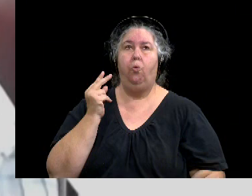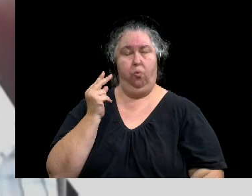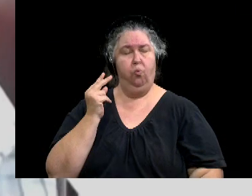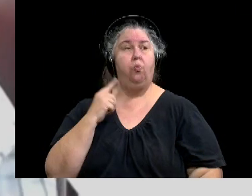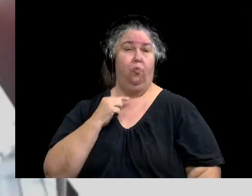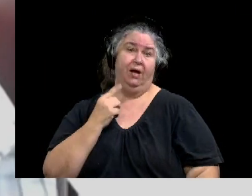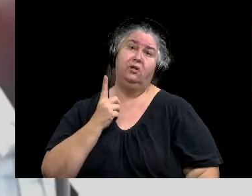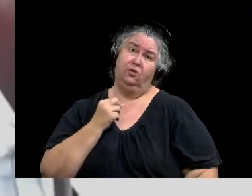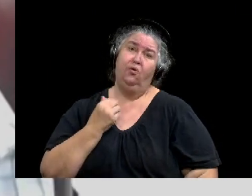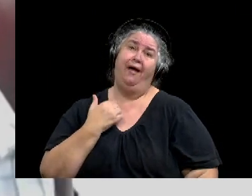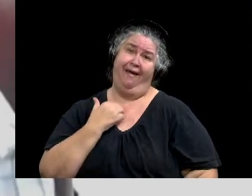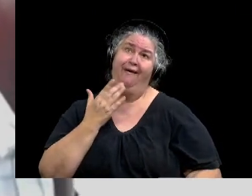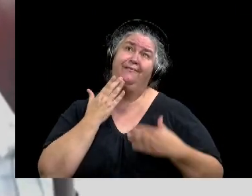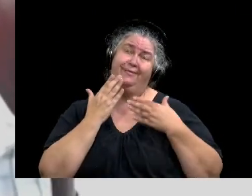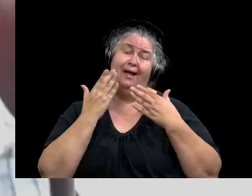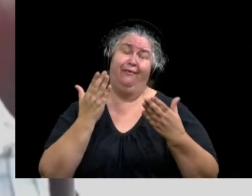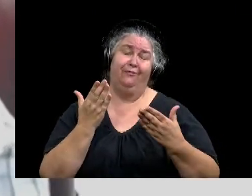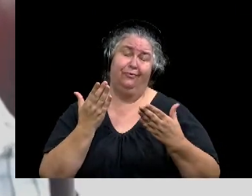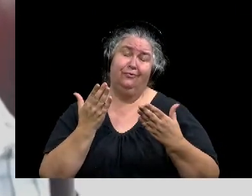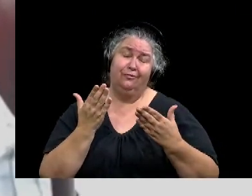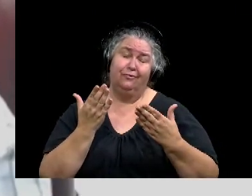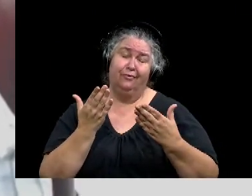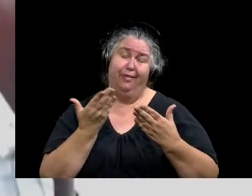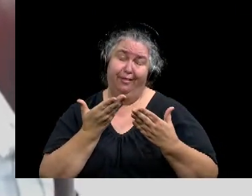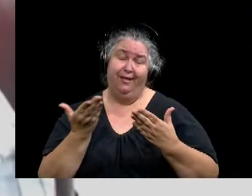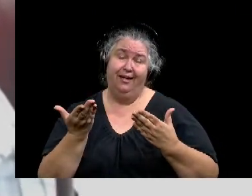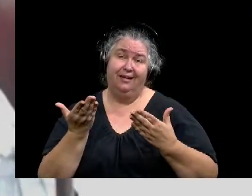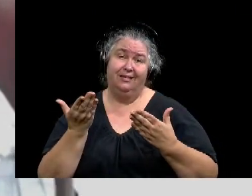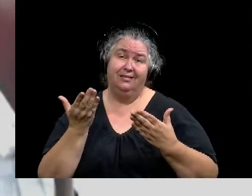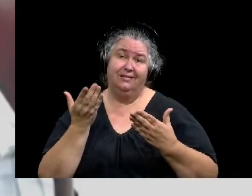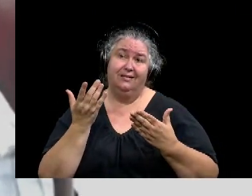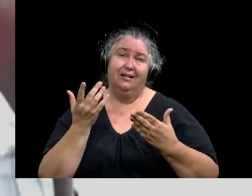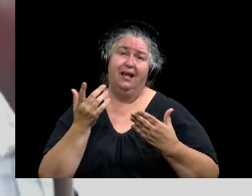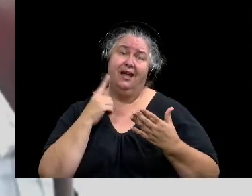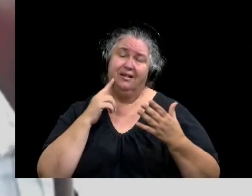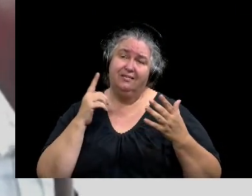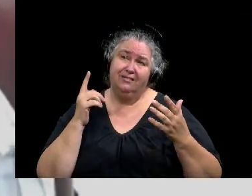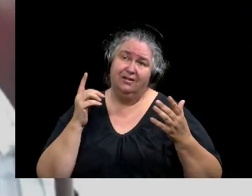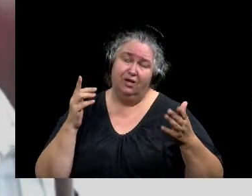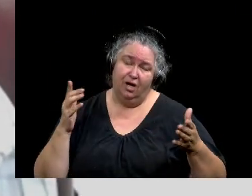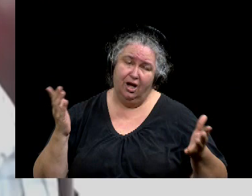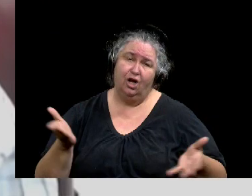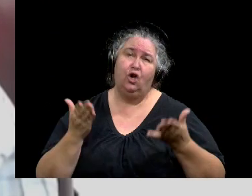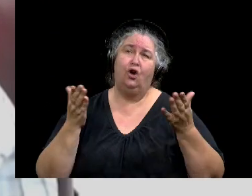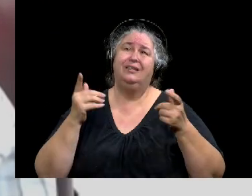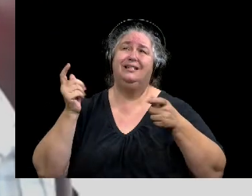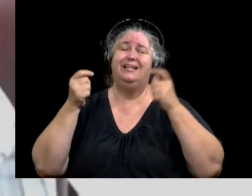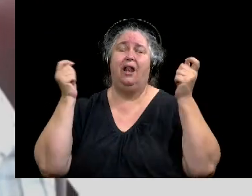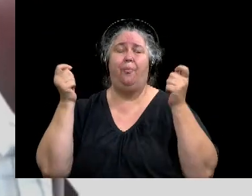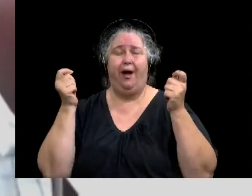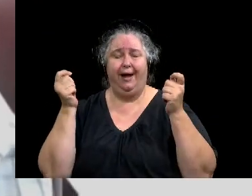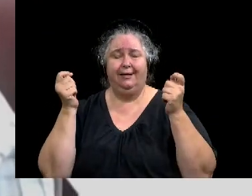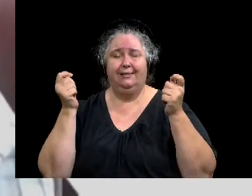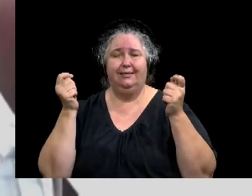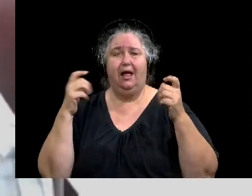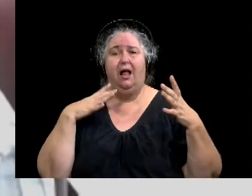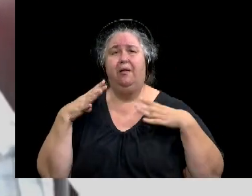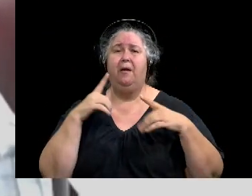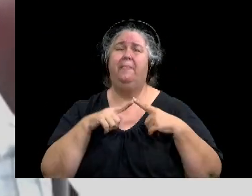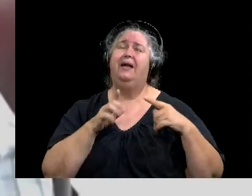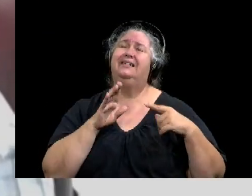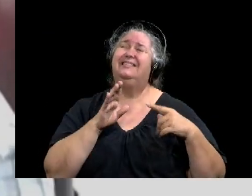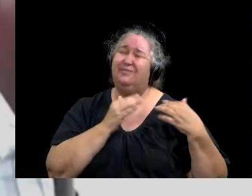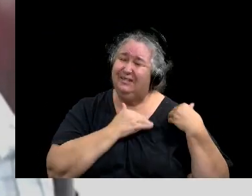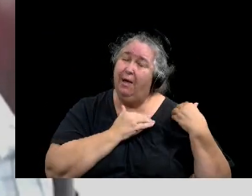for from the past year, and encourage folks to celebrate the holiday, but do so responsibly. At